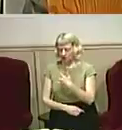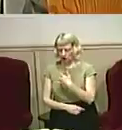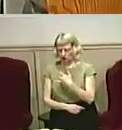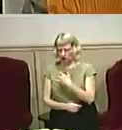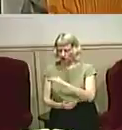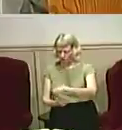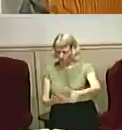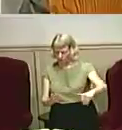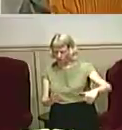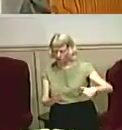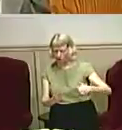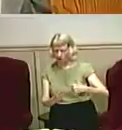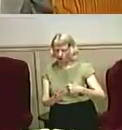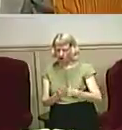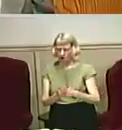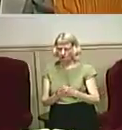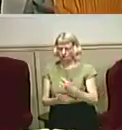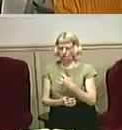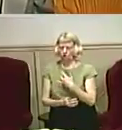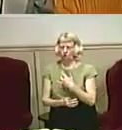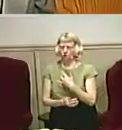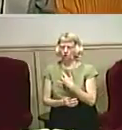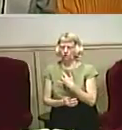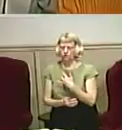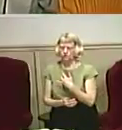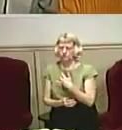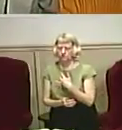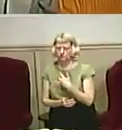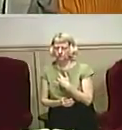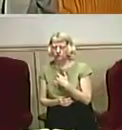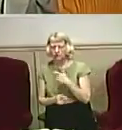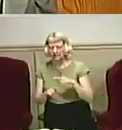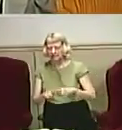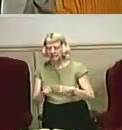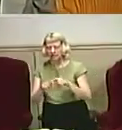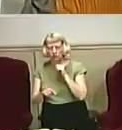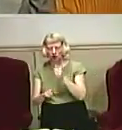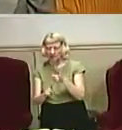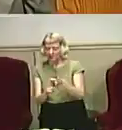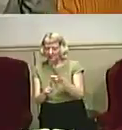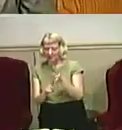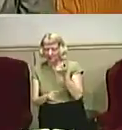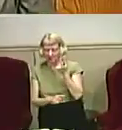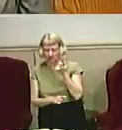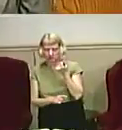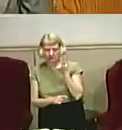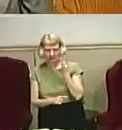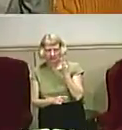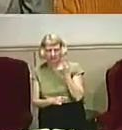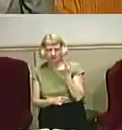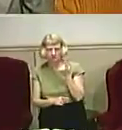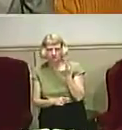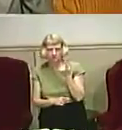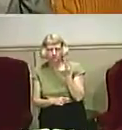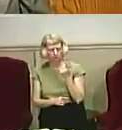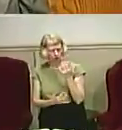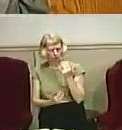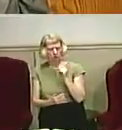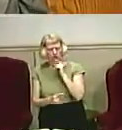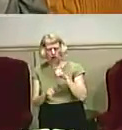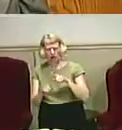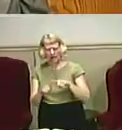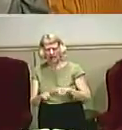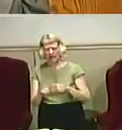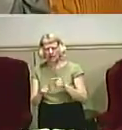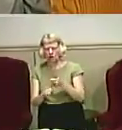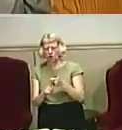Give it all. Trust in the Lord with all thine heart. Lean not on thine own understanding. Why should we not lean on our